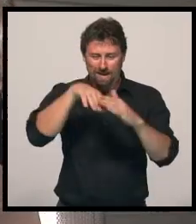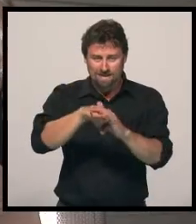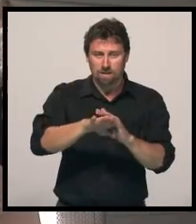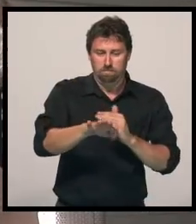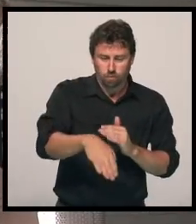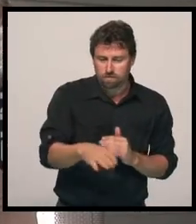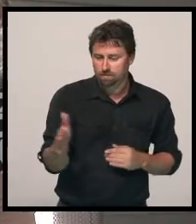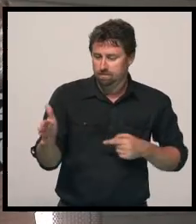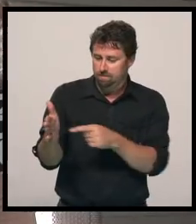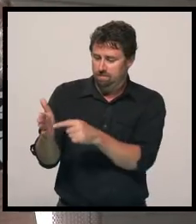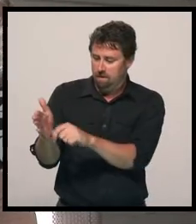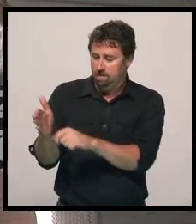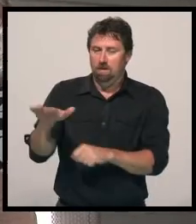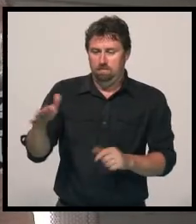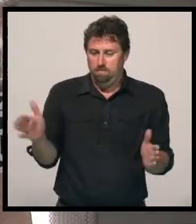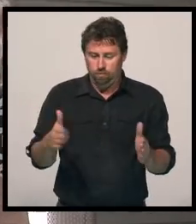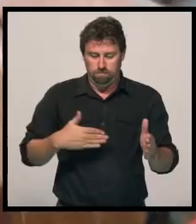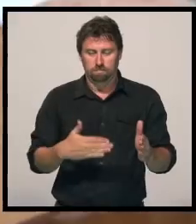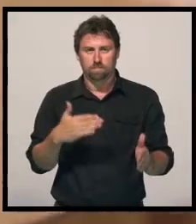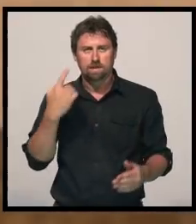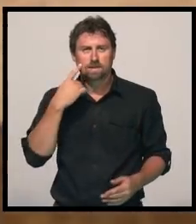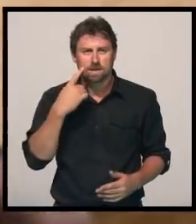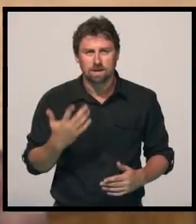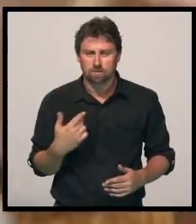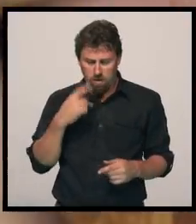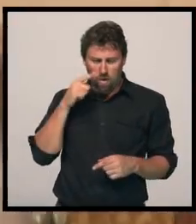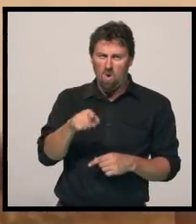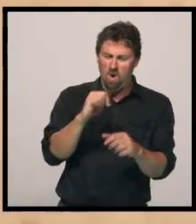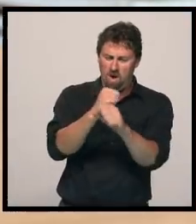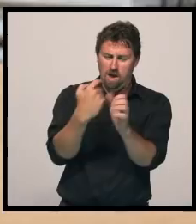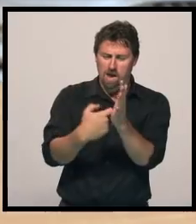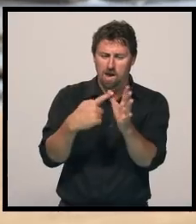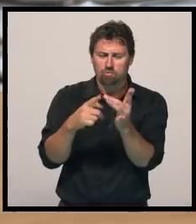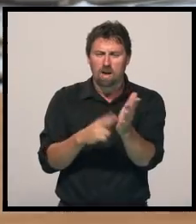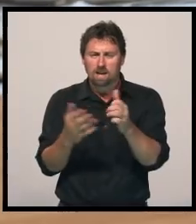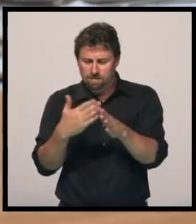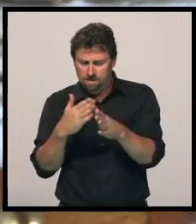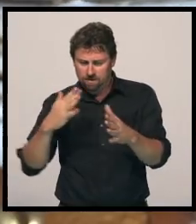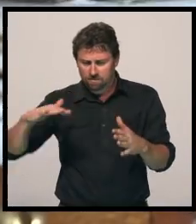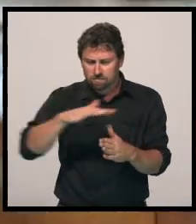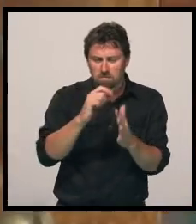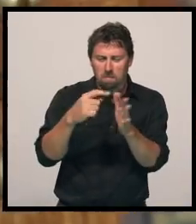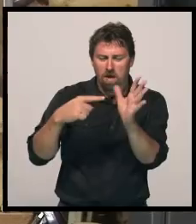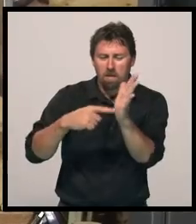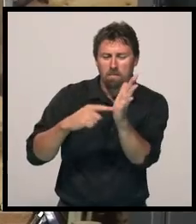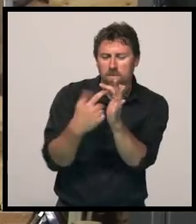look at the grain. To me, that looks better that way. Yep.